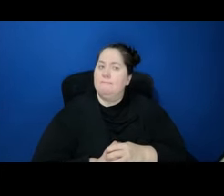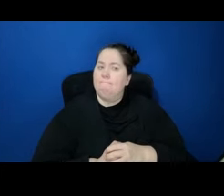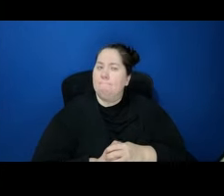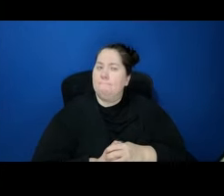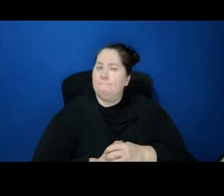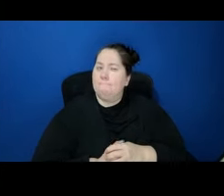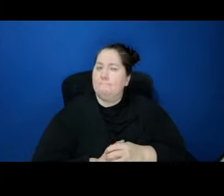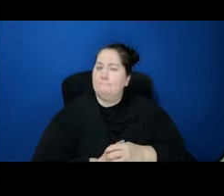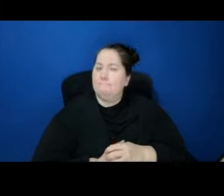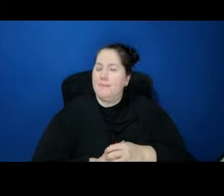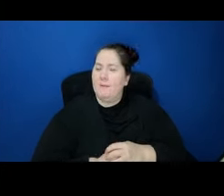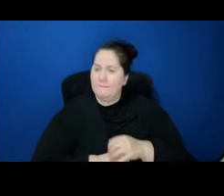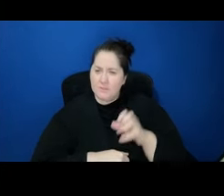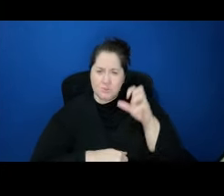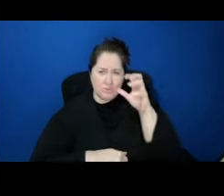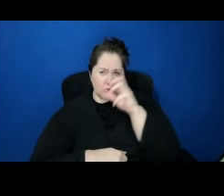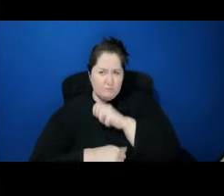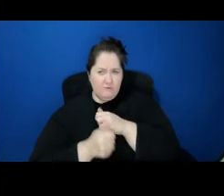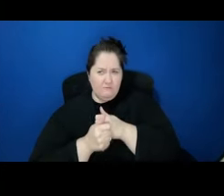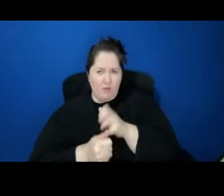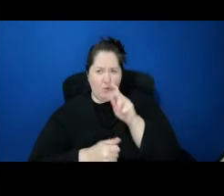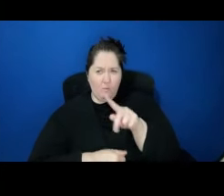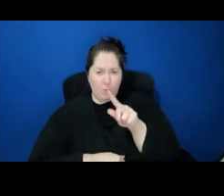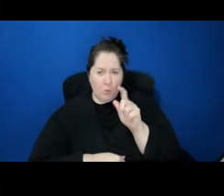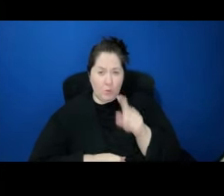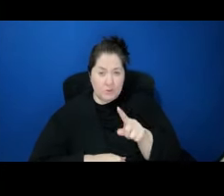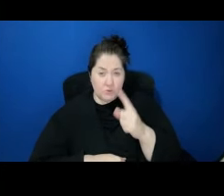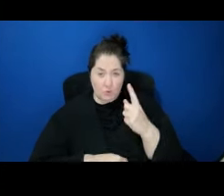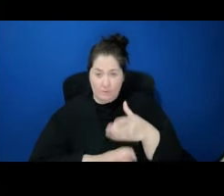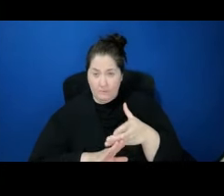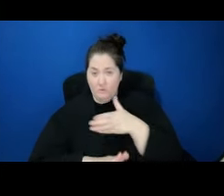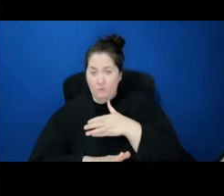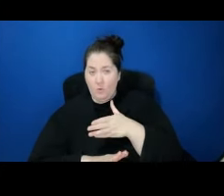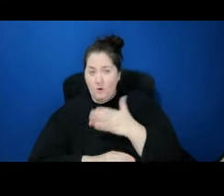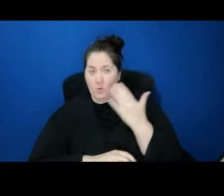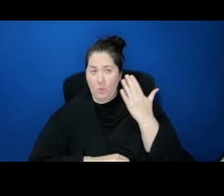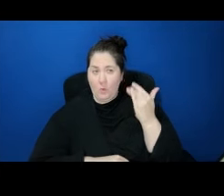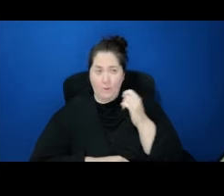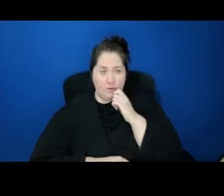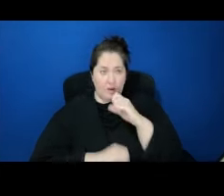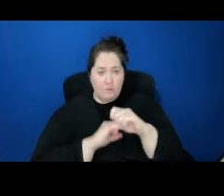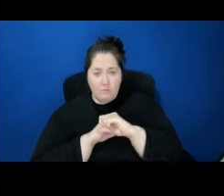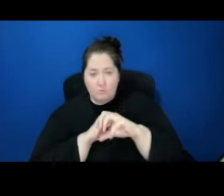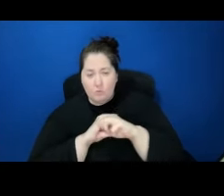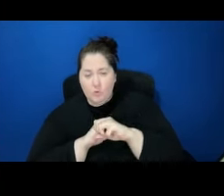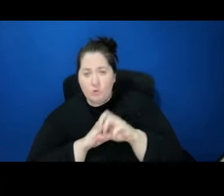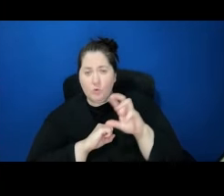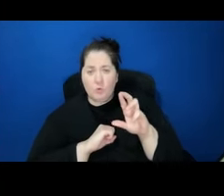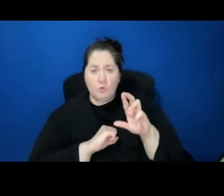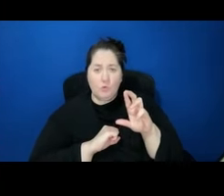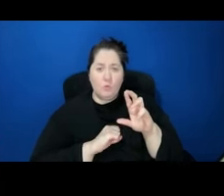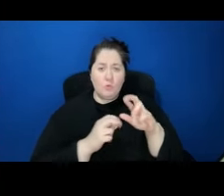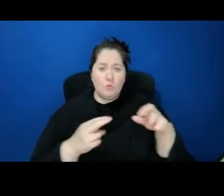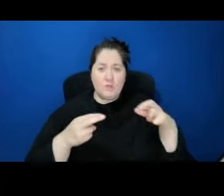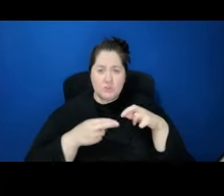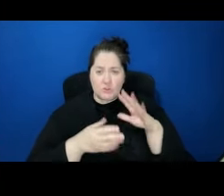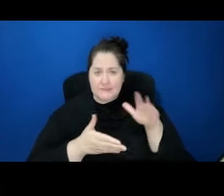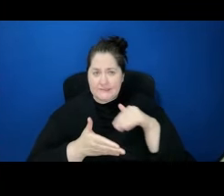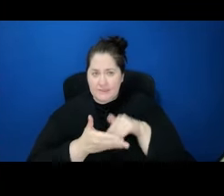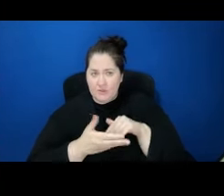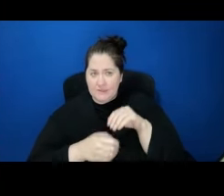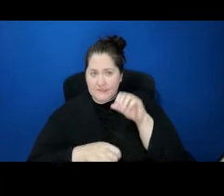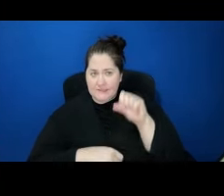I'm going to assume that that's a follow-up question to the one earlier about why we aren't promoting a regional center in